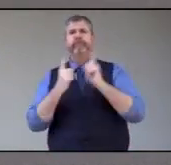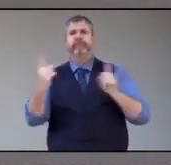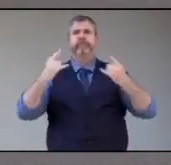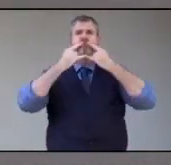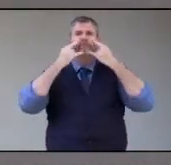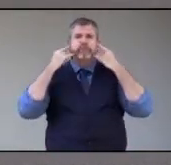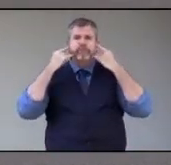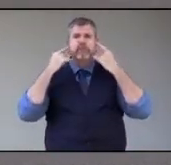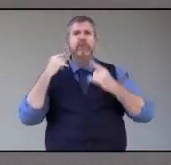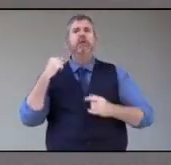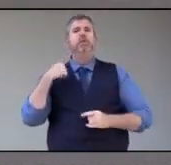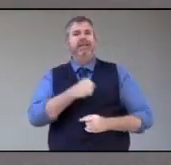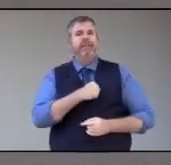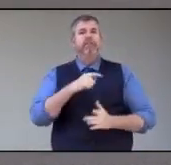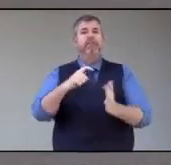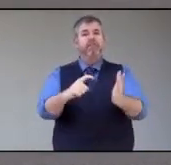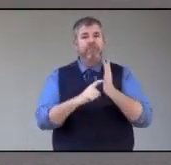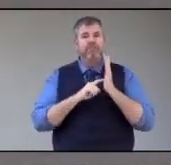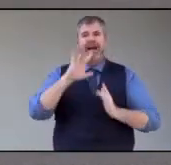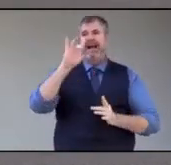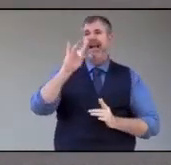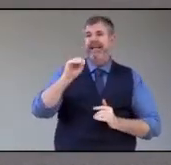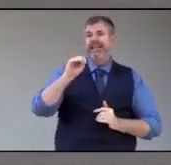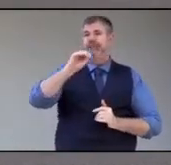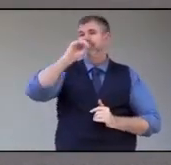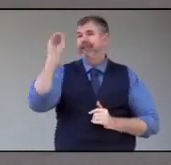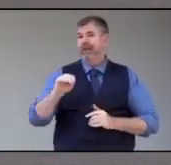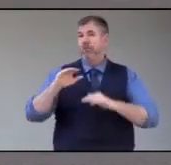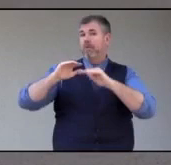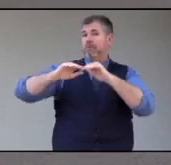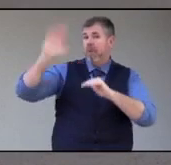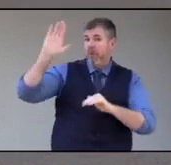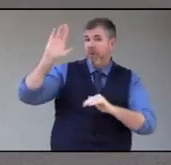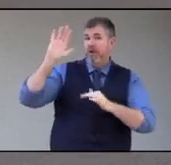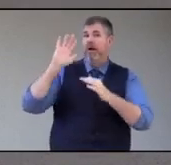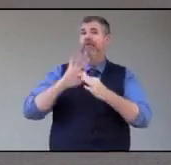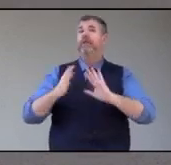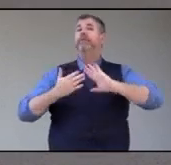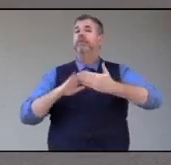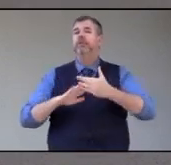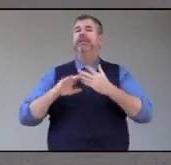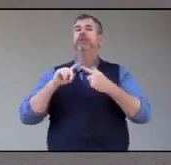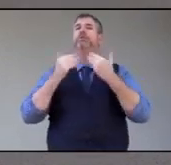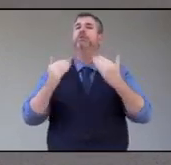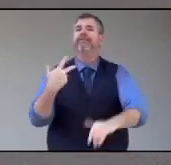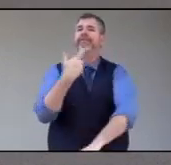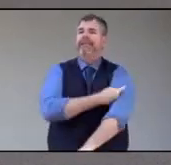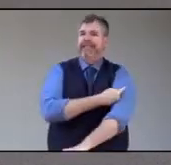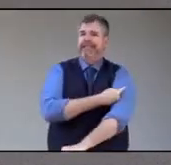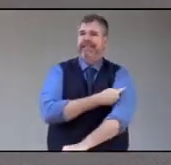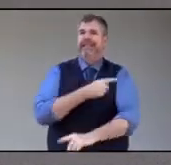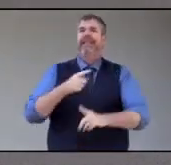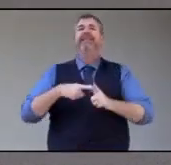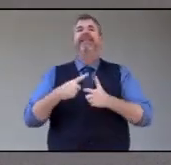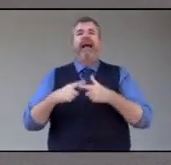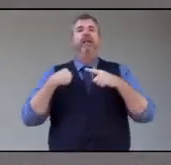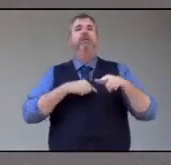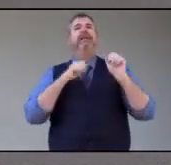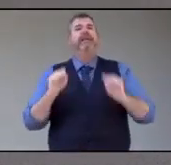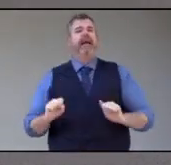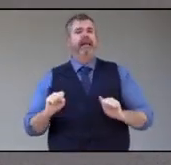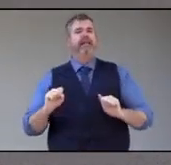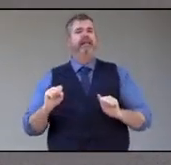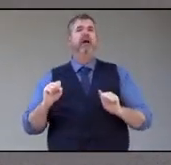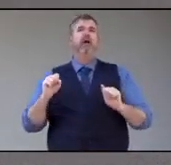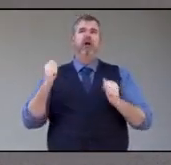is vaccinated before we feel safe enough to begin thinking about removing our masks. So stay vigilant, everyone. Your turn will